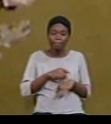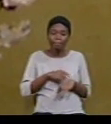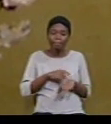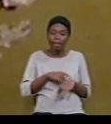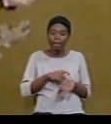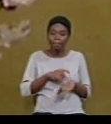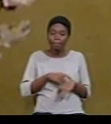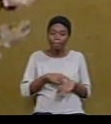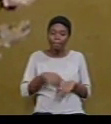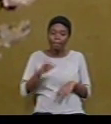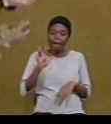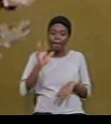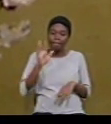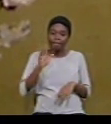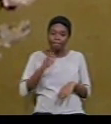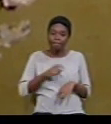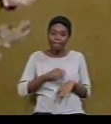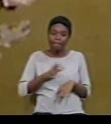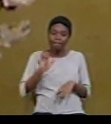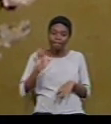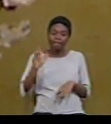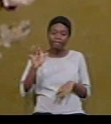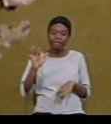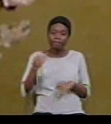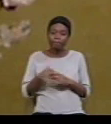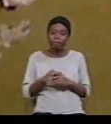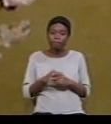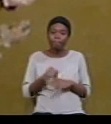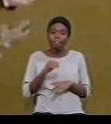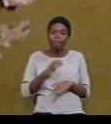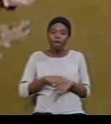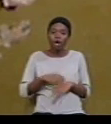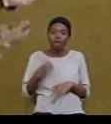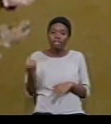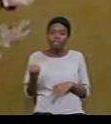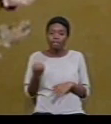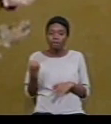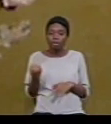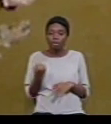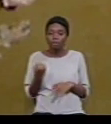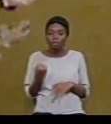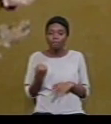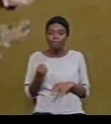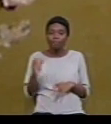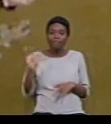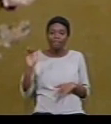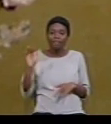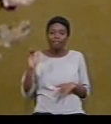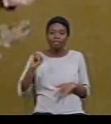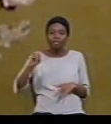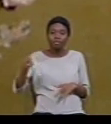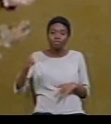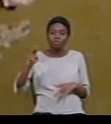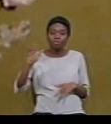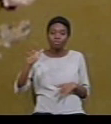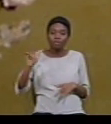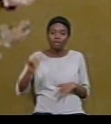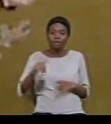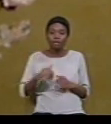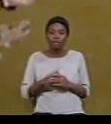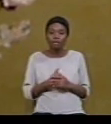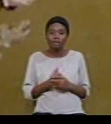p.m. Saturday Workers Training. This coming Saturday, 15th July,